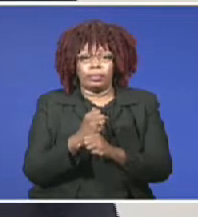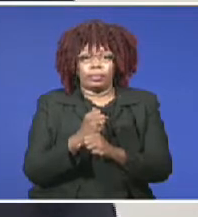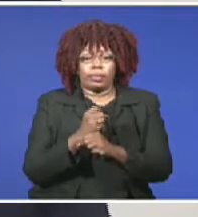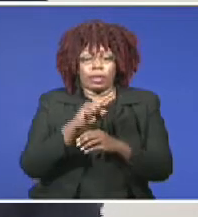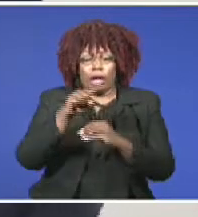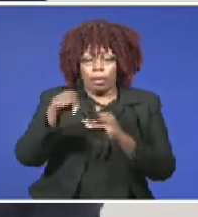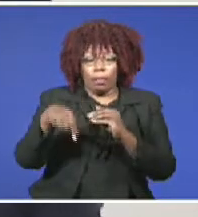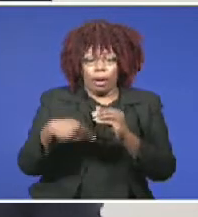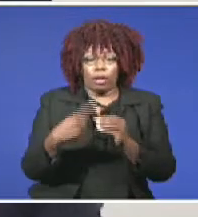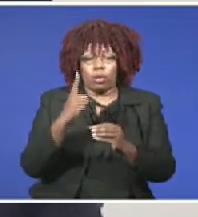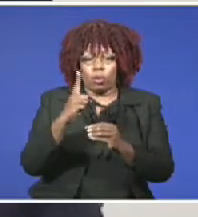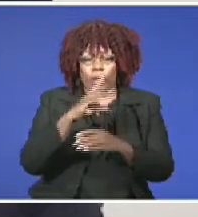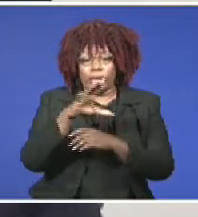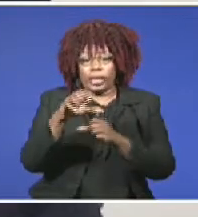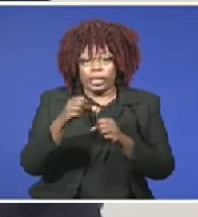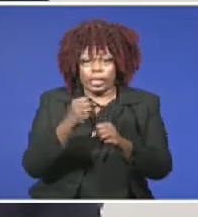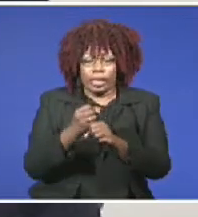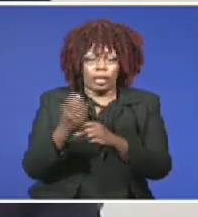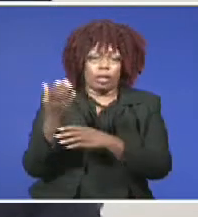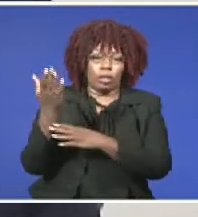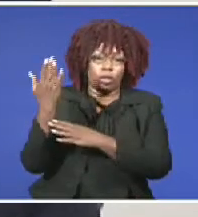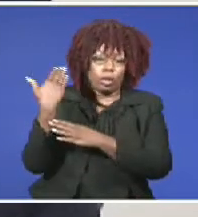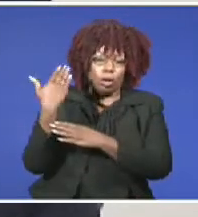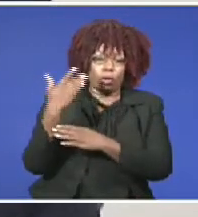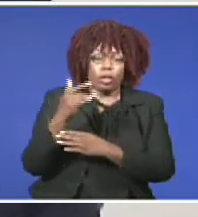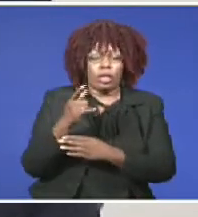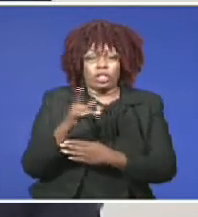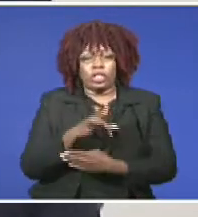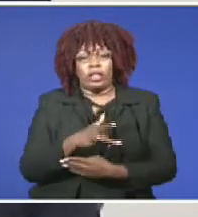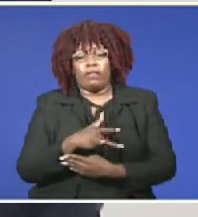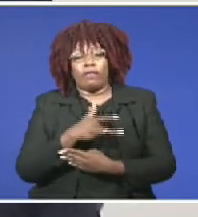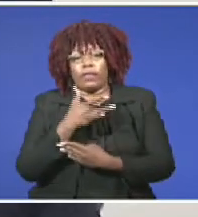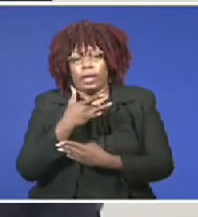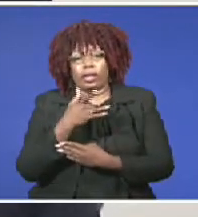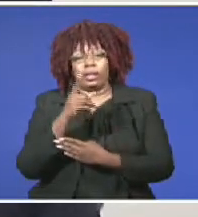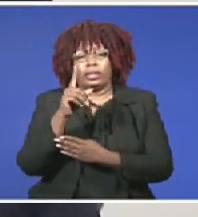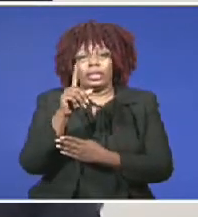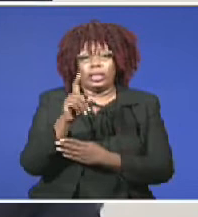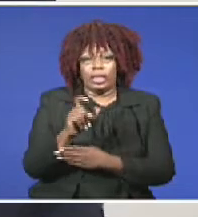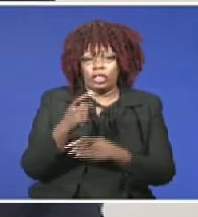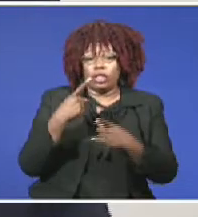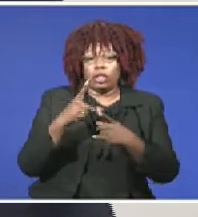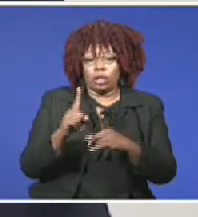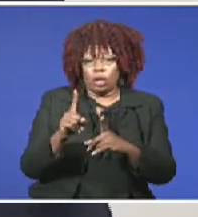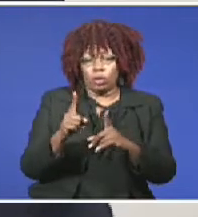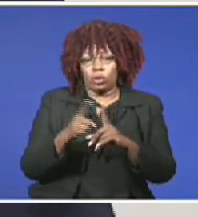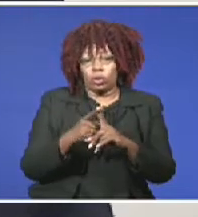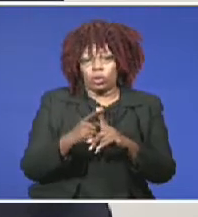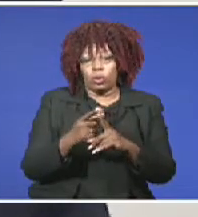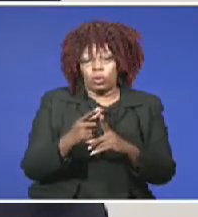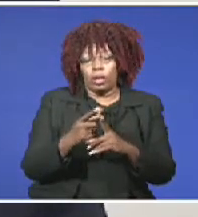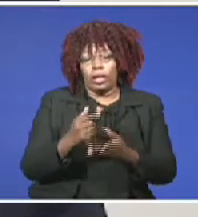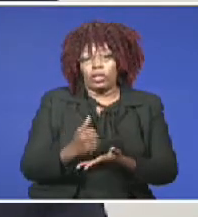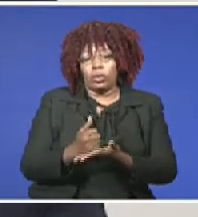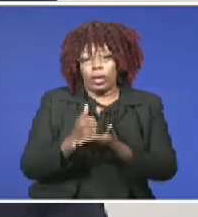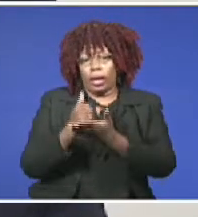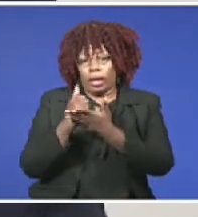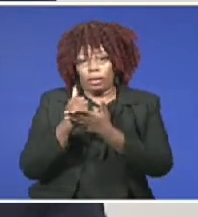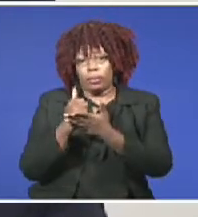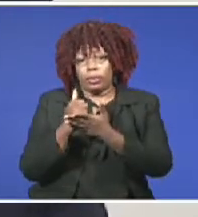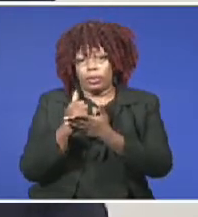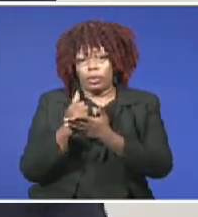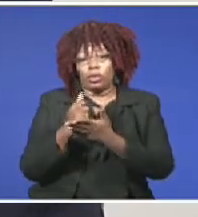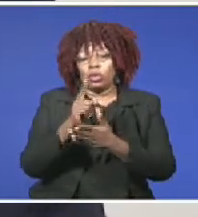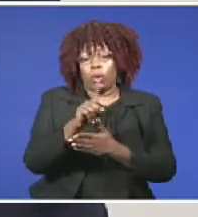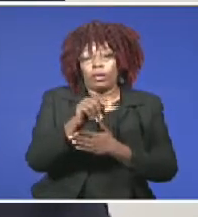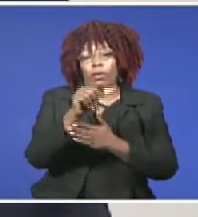about a year and a half ago, she felt the real need to go and offer her assistance to